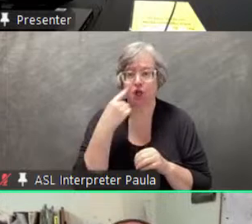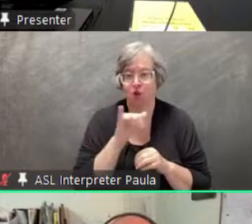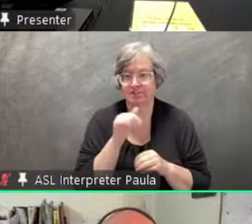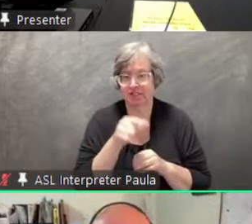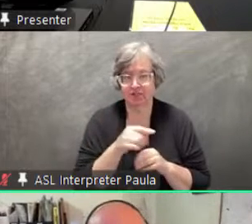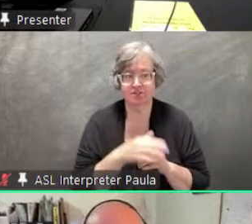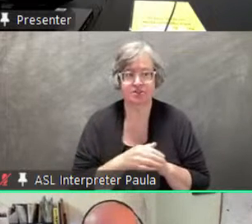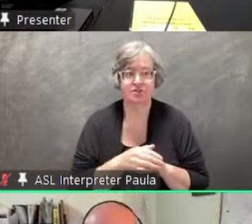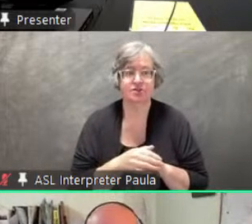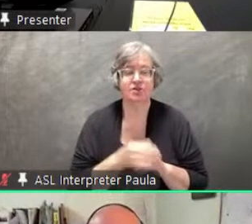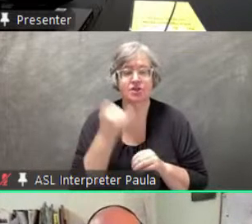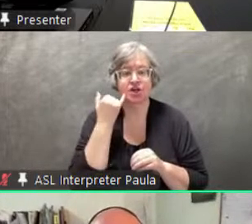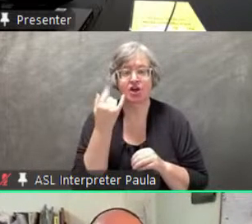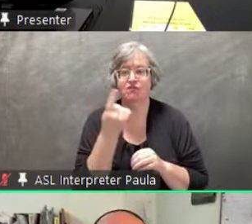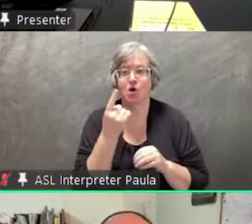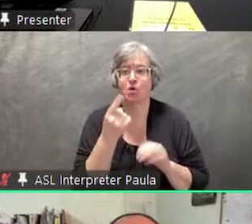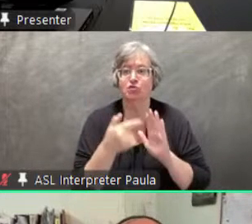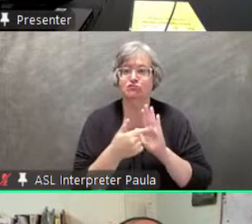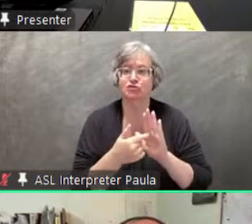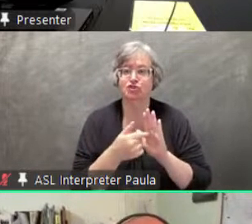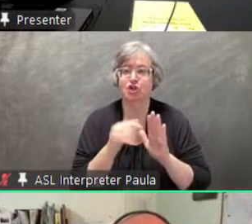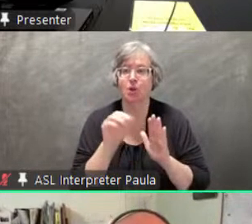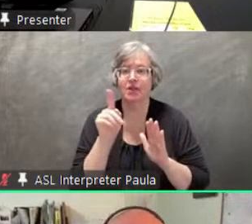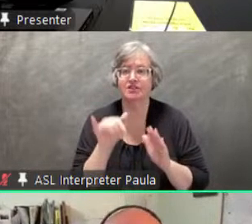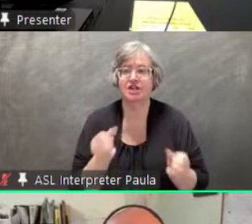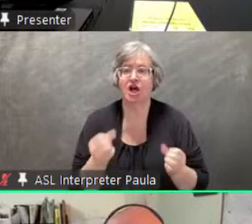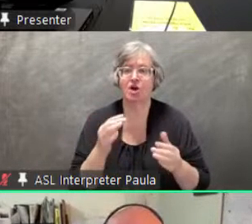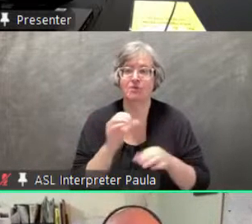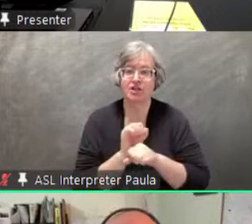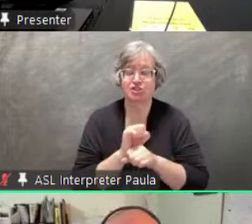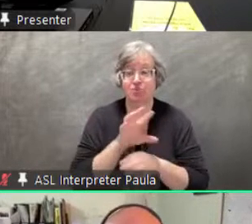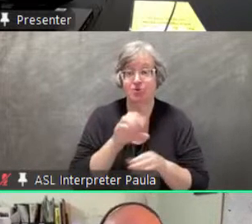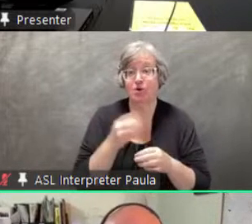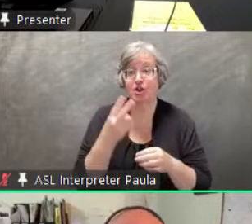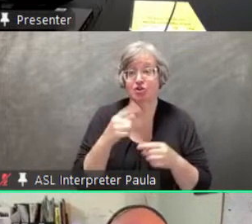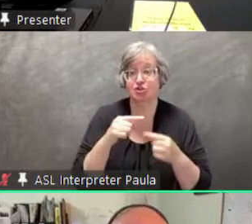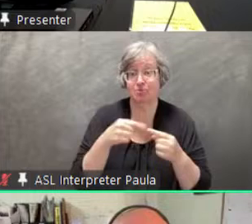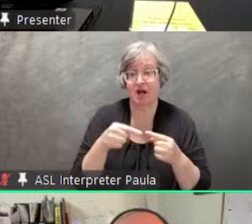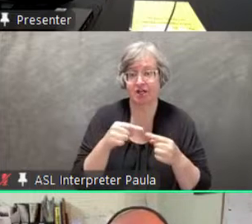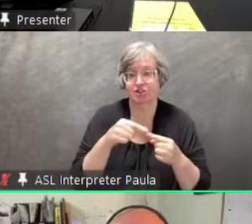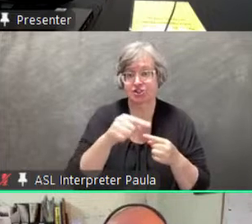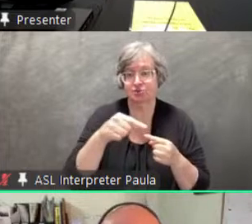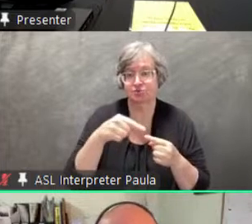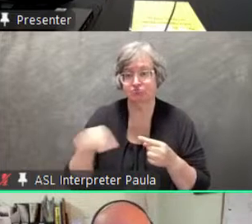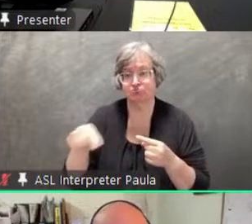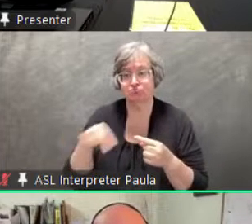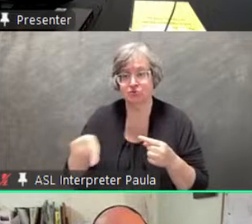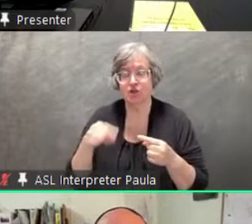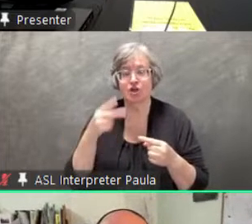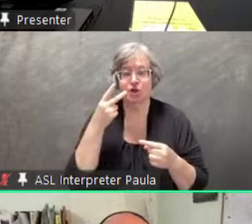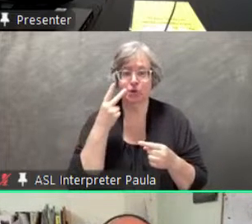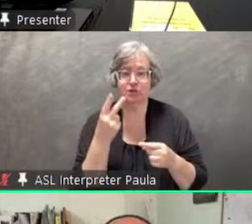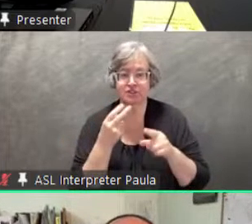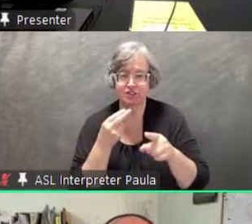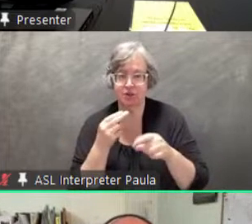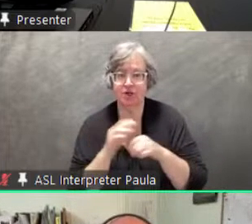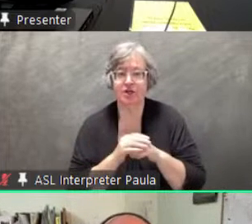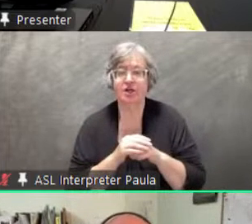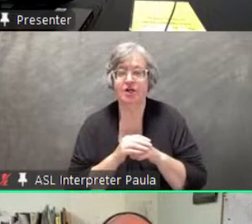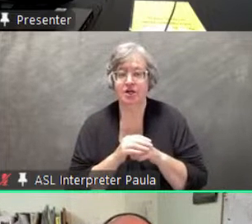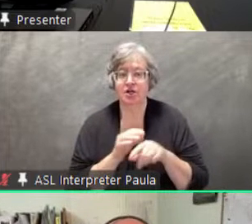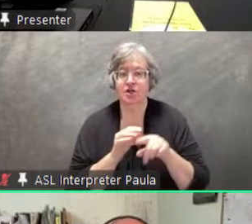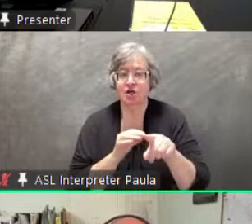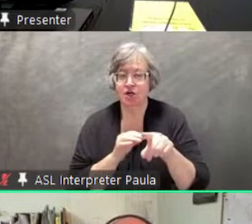If I just map the city according to how many jobs are within 2 miles, you see right away that the parts of the city